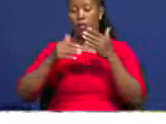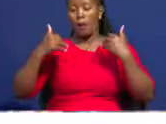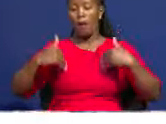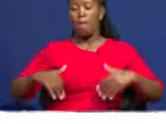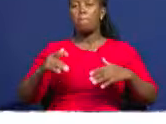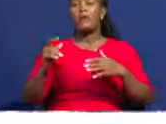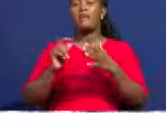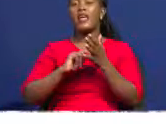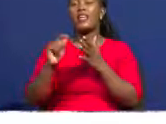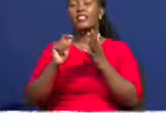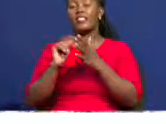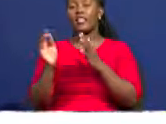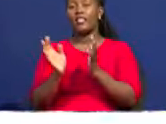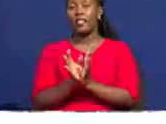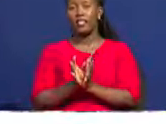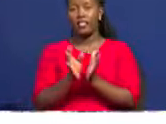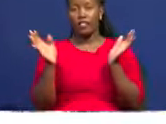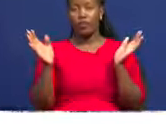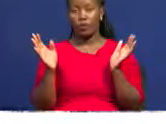is